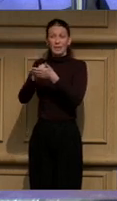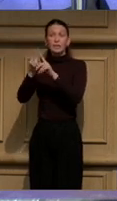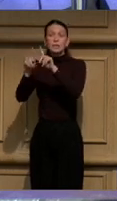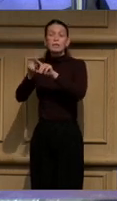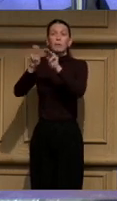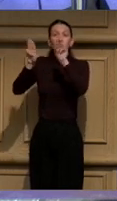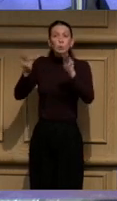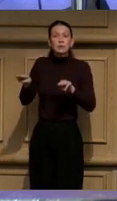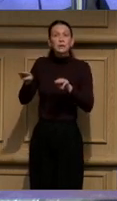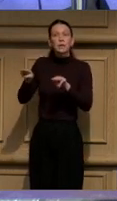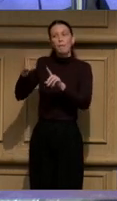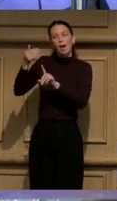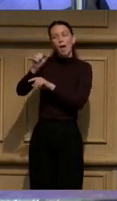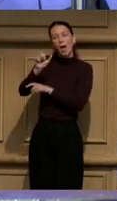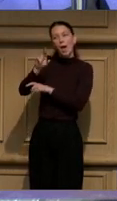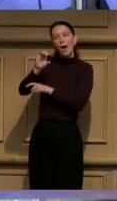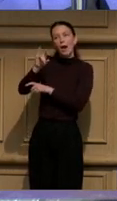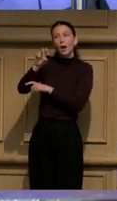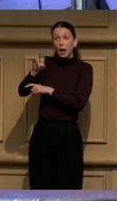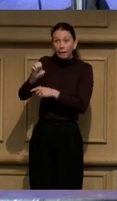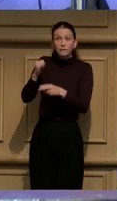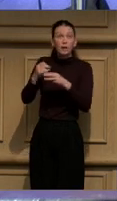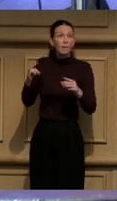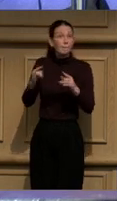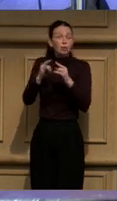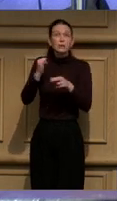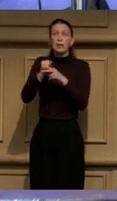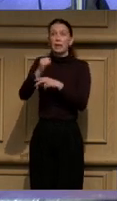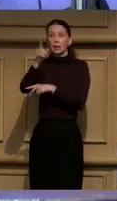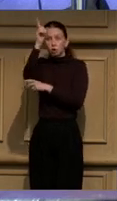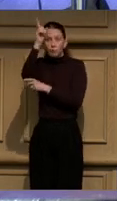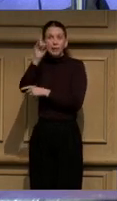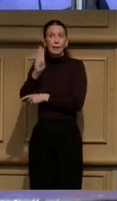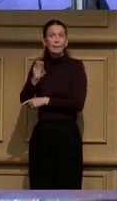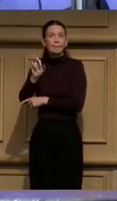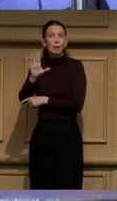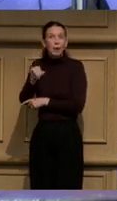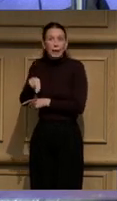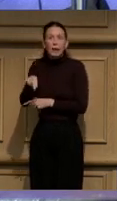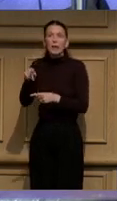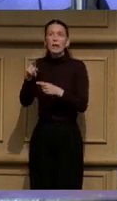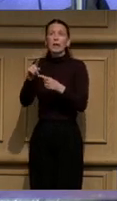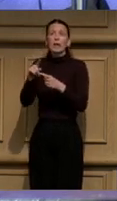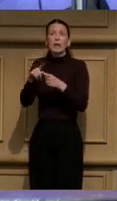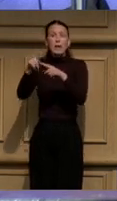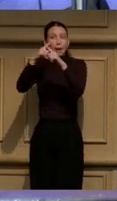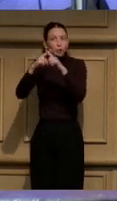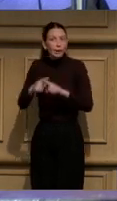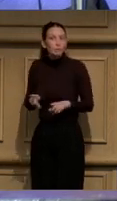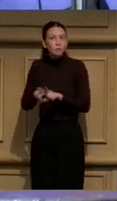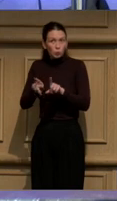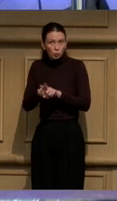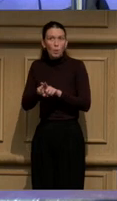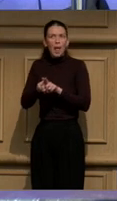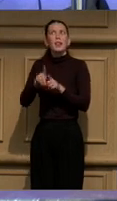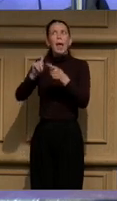in Berlin, in Amsterdam, and so in and in Turin, in Italy. So it